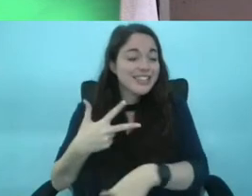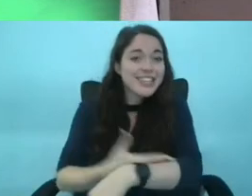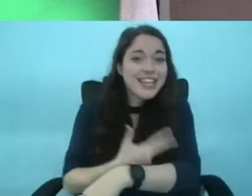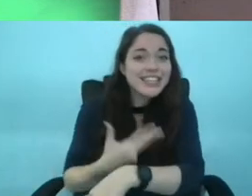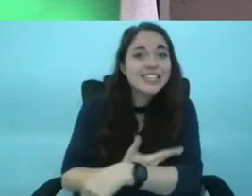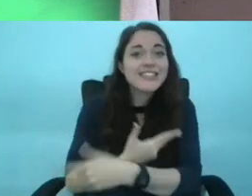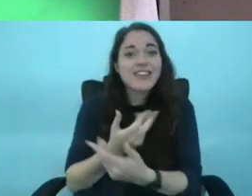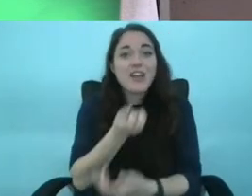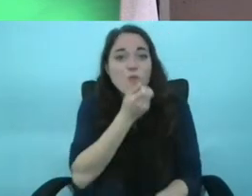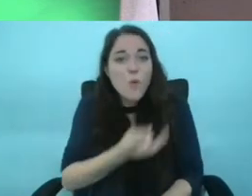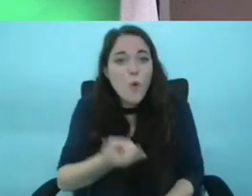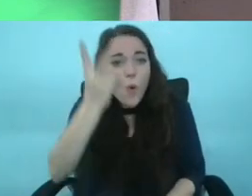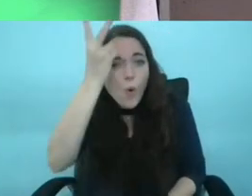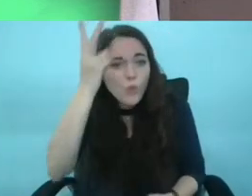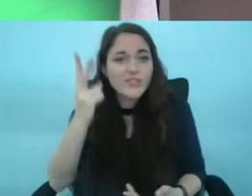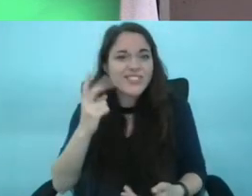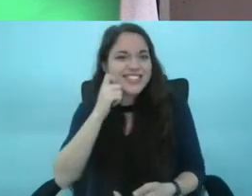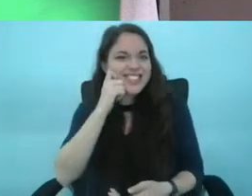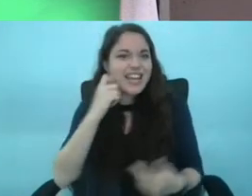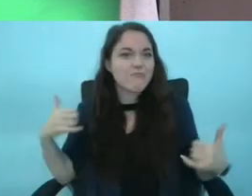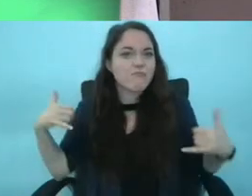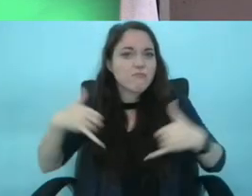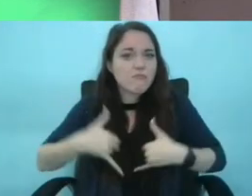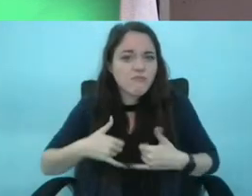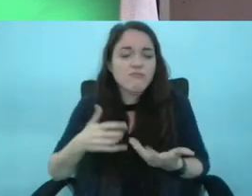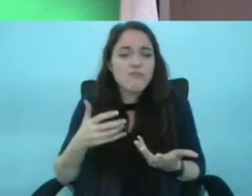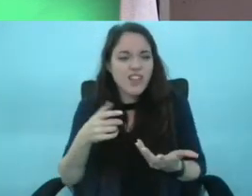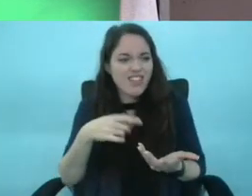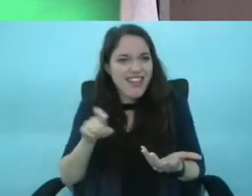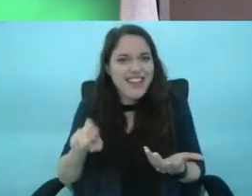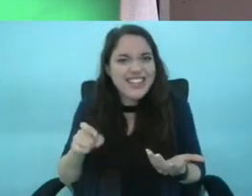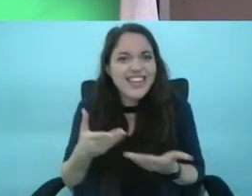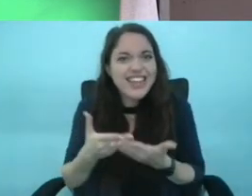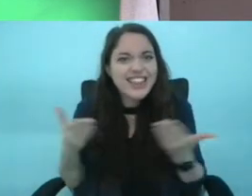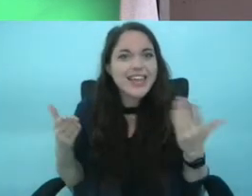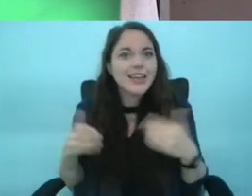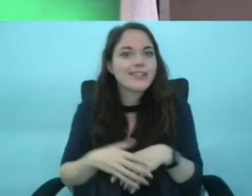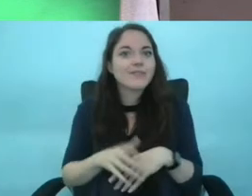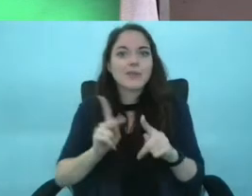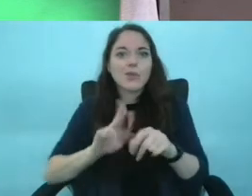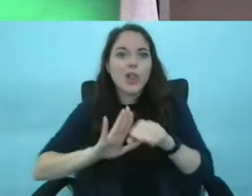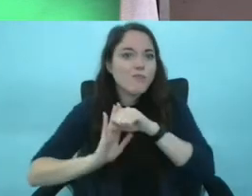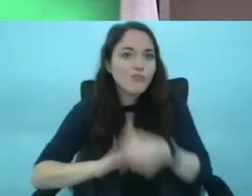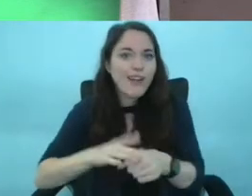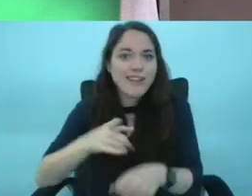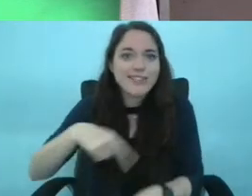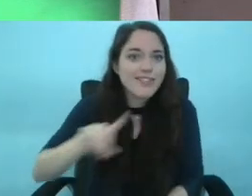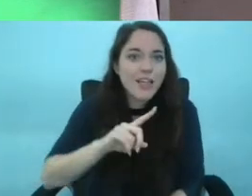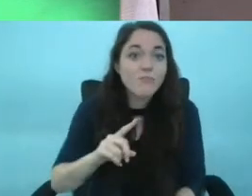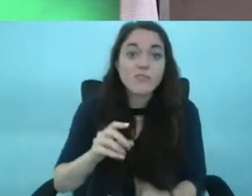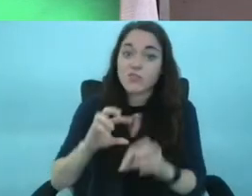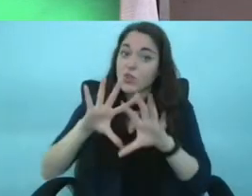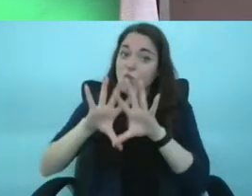oppressed, and mistreated. The world did not deserve them.